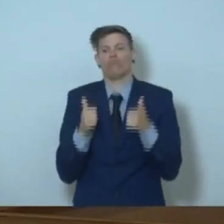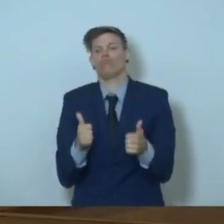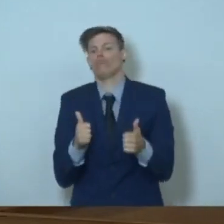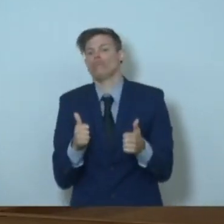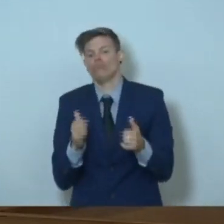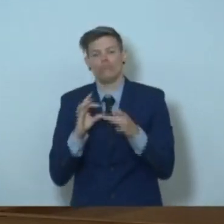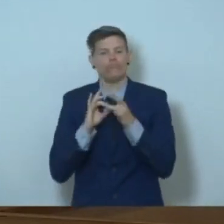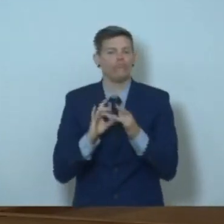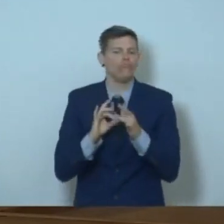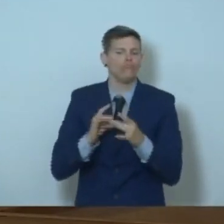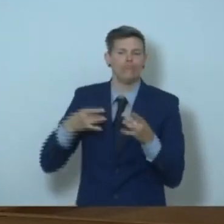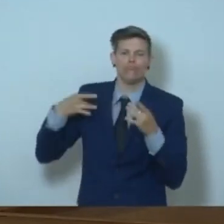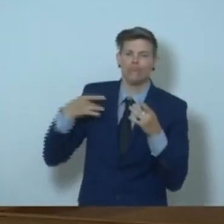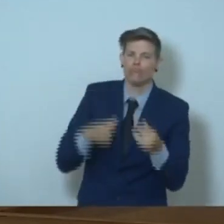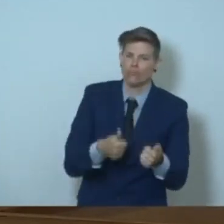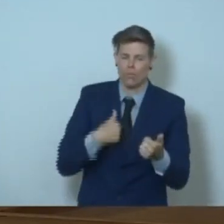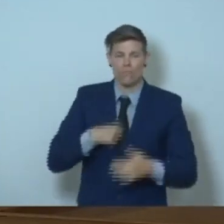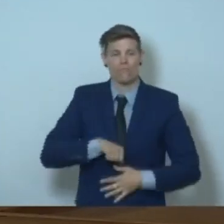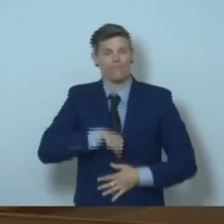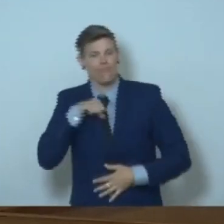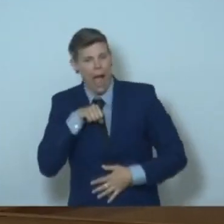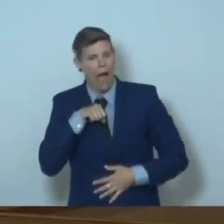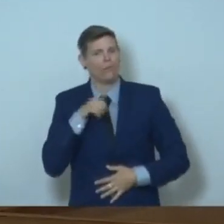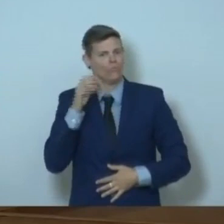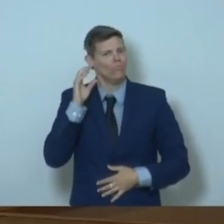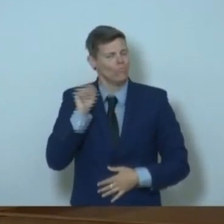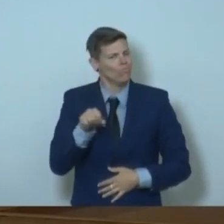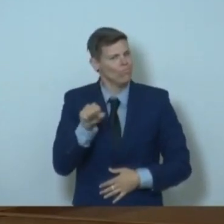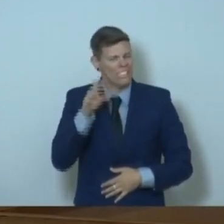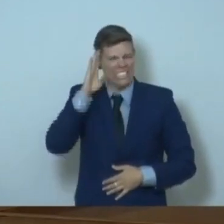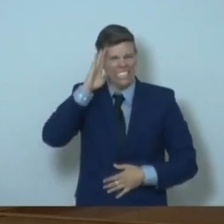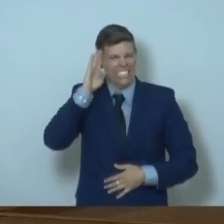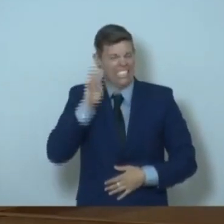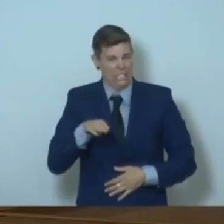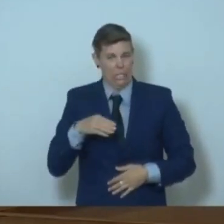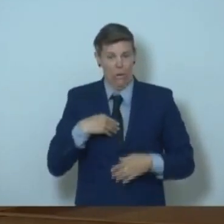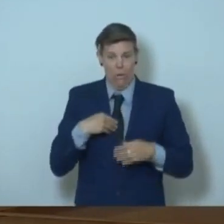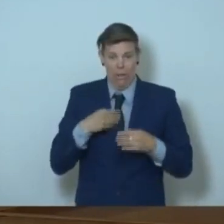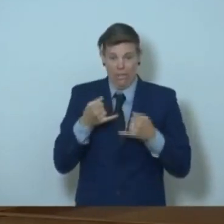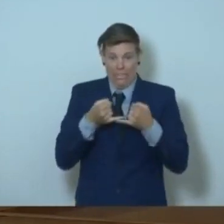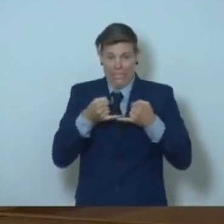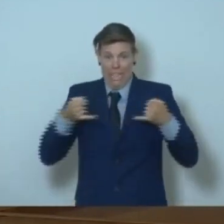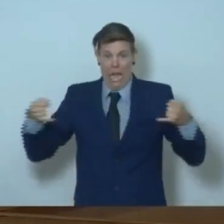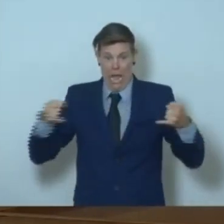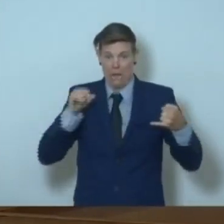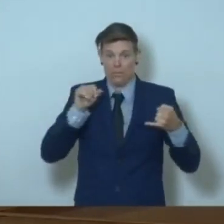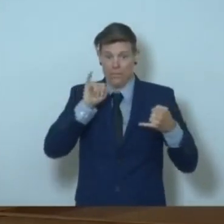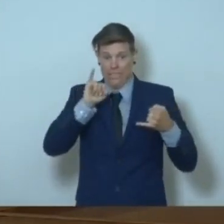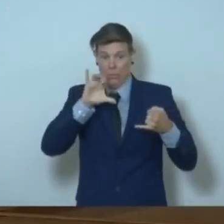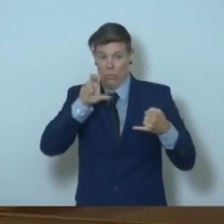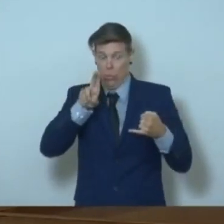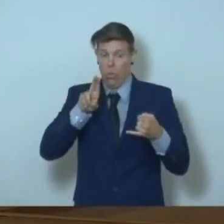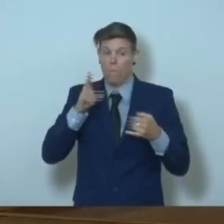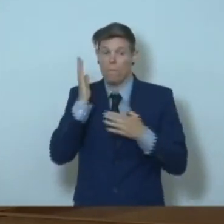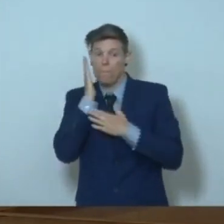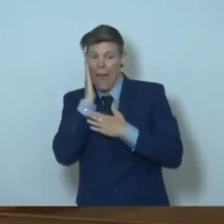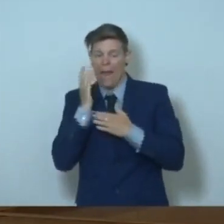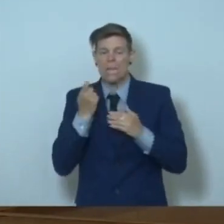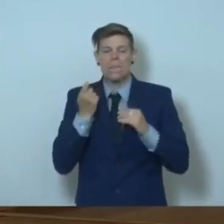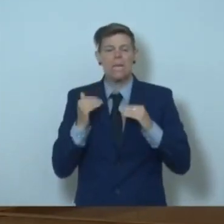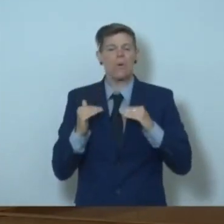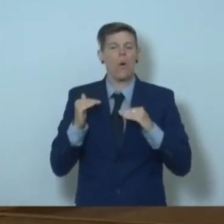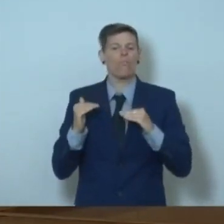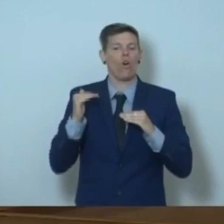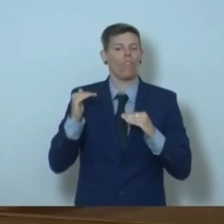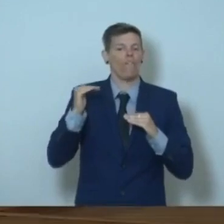same time, be aware that we actually are over our baseline ICU capacity. If we can put that same slide back up,